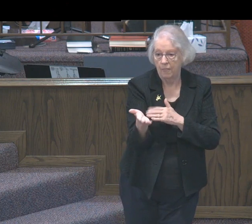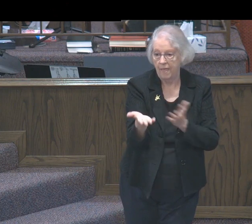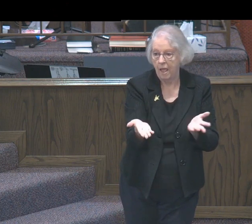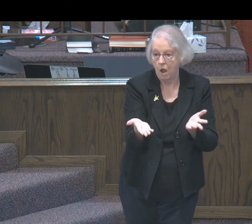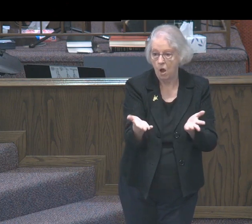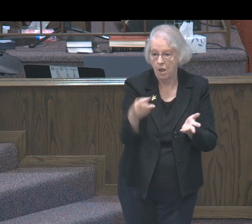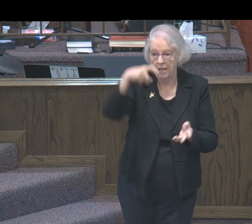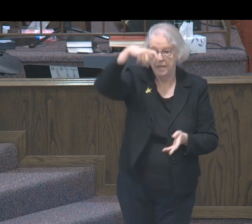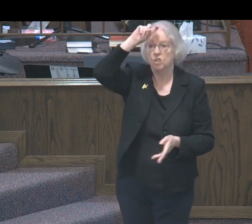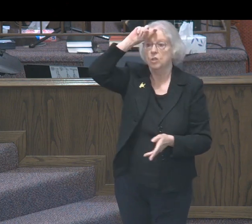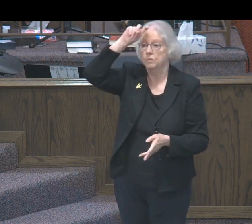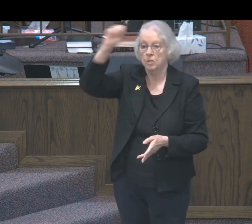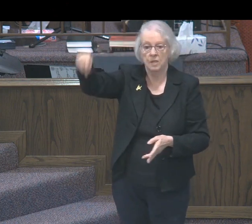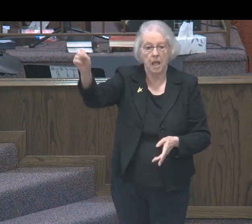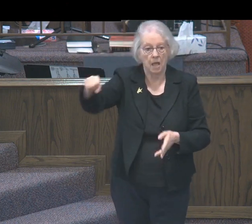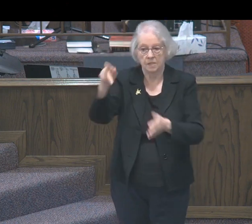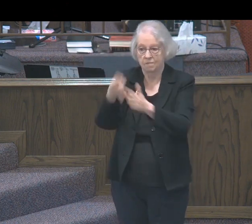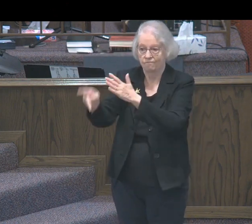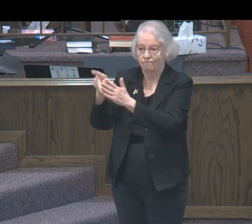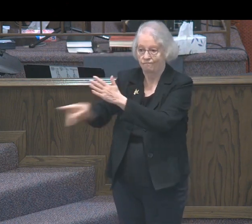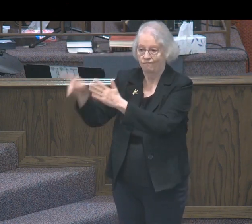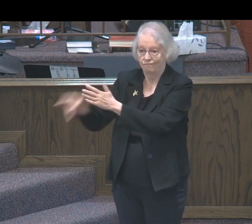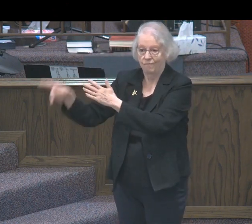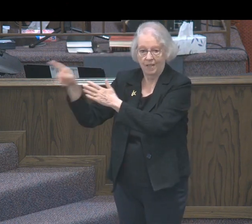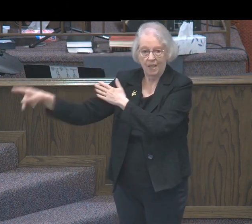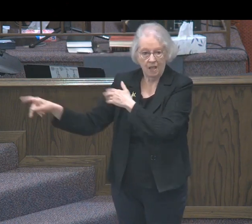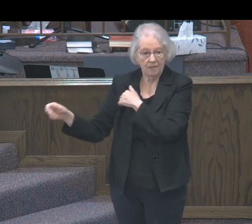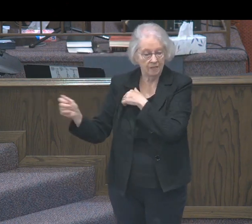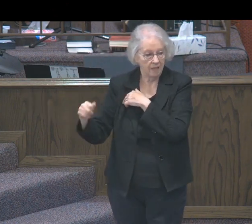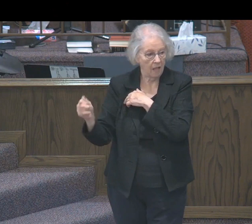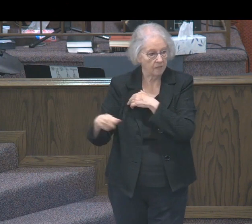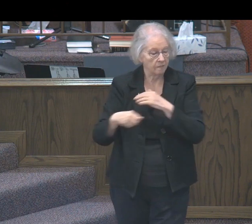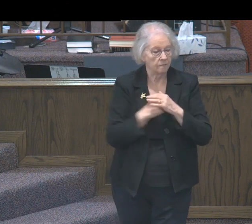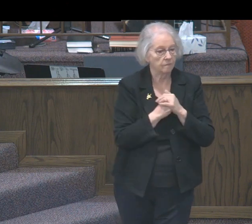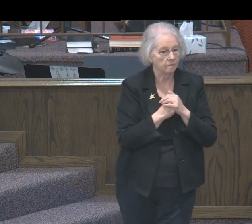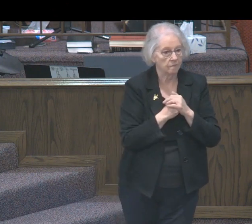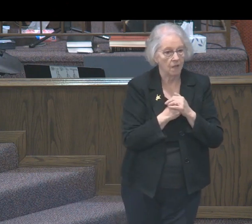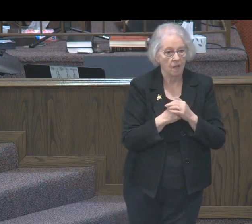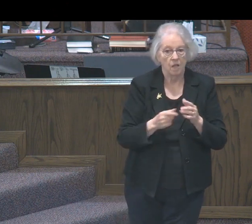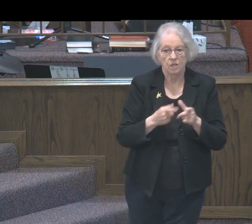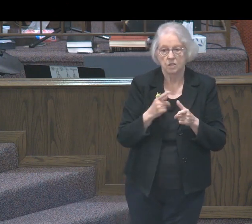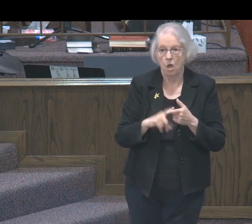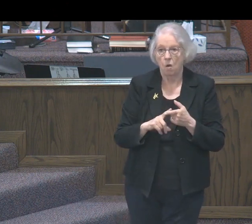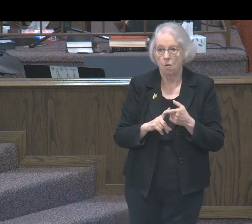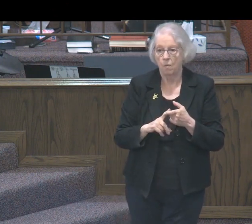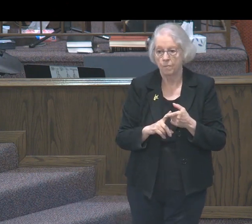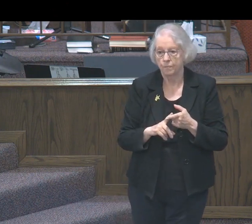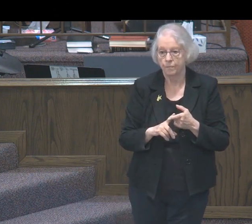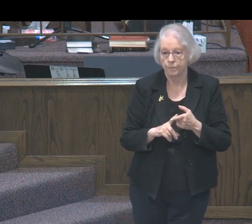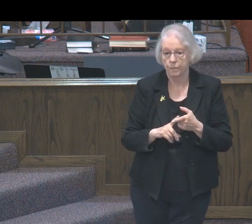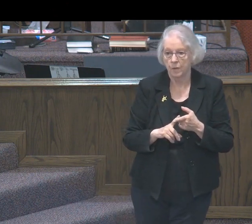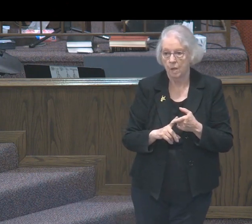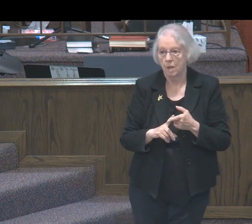the tastes and the smells and the environment was built around one thing: